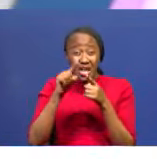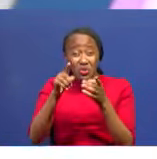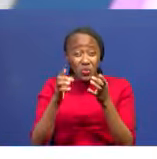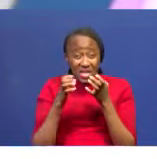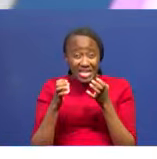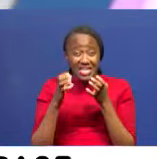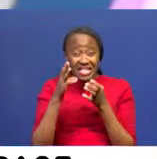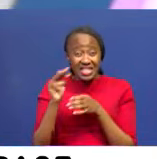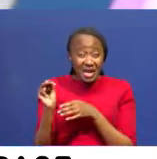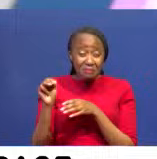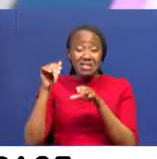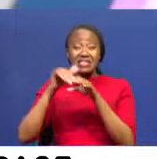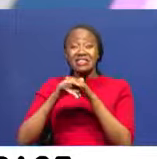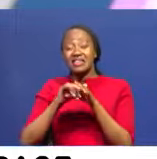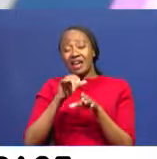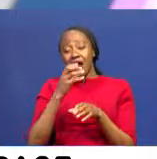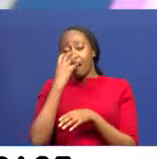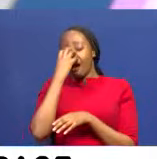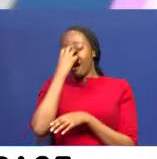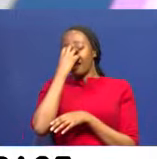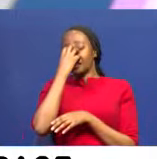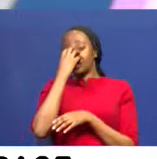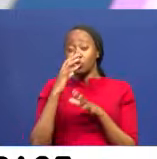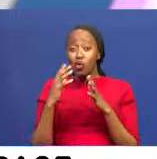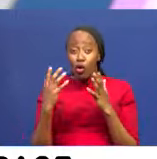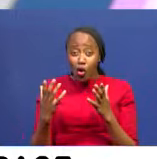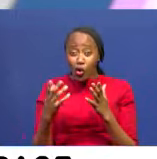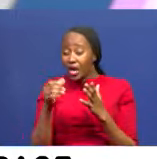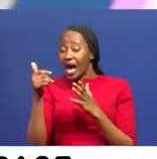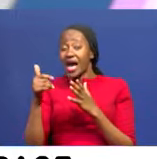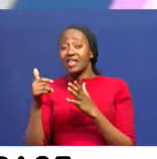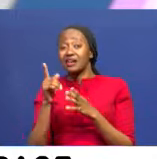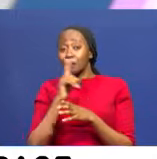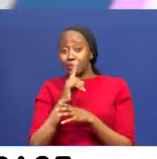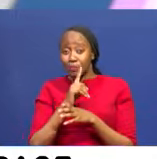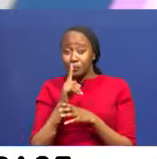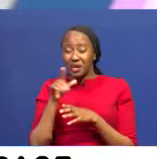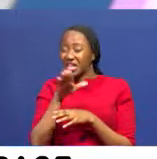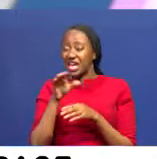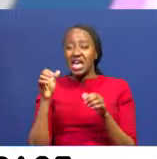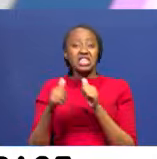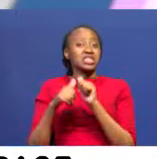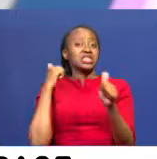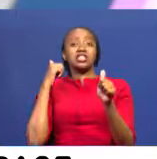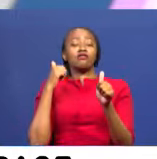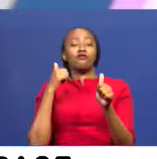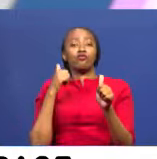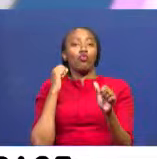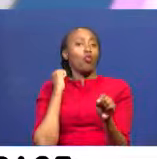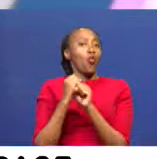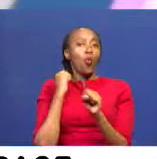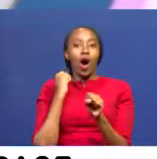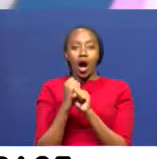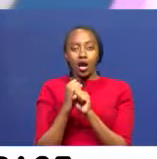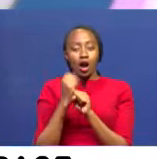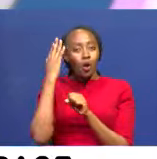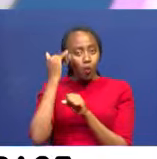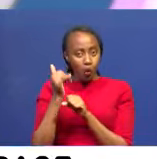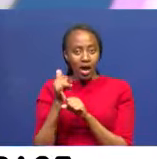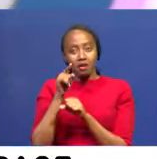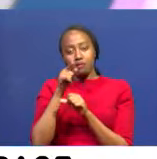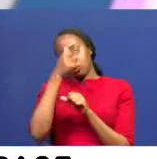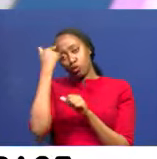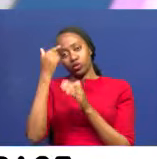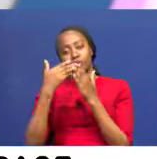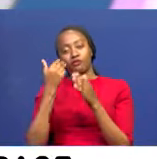in the ICU or in other critical areas, they just refuse to work. So that now causes